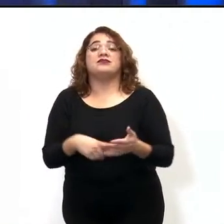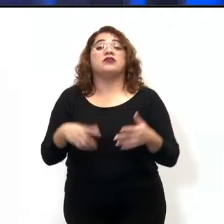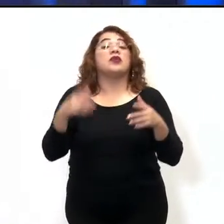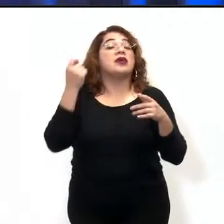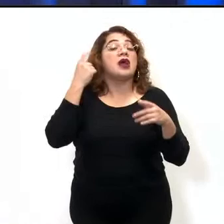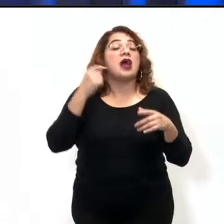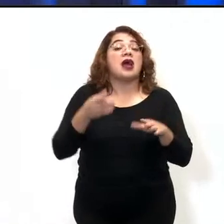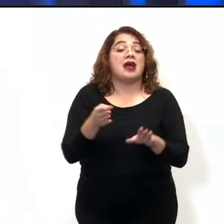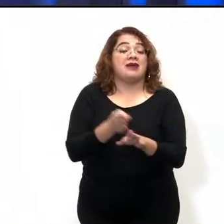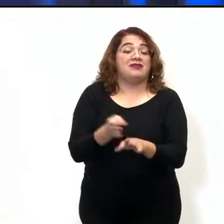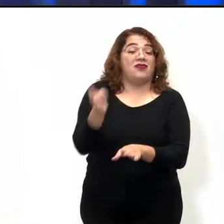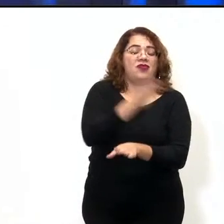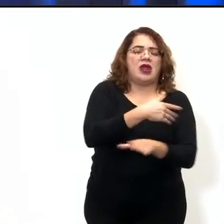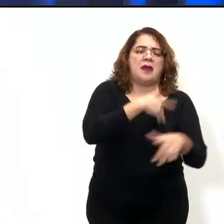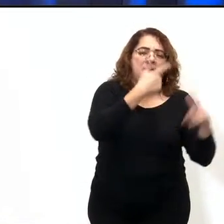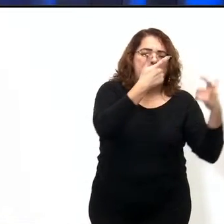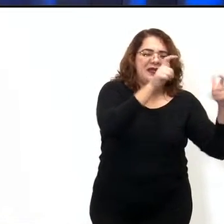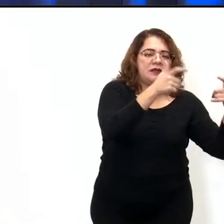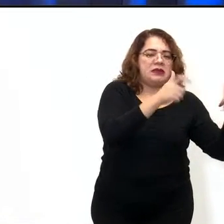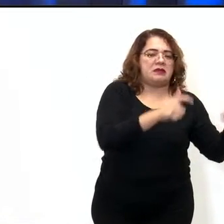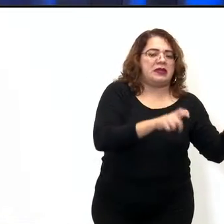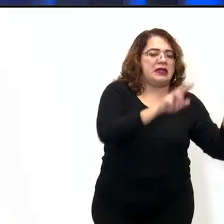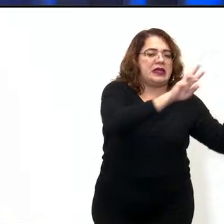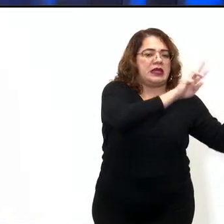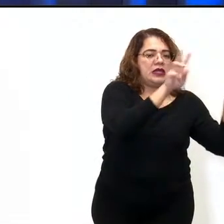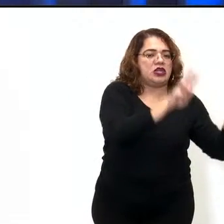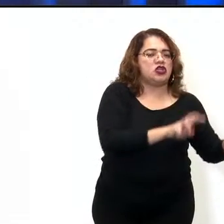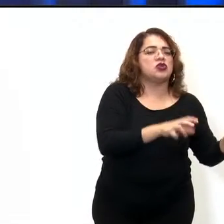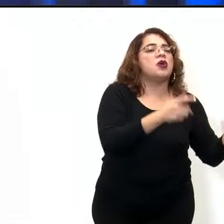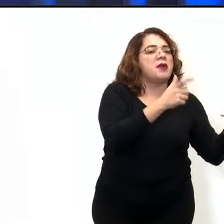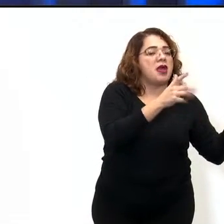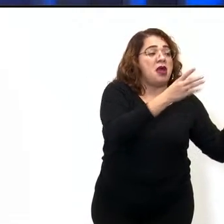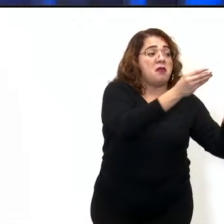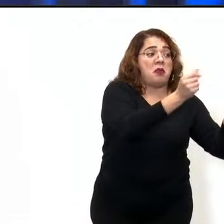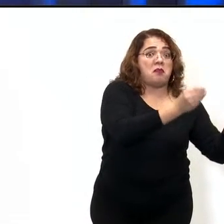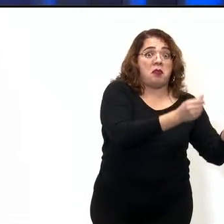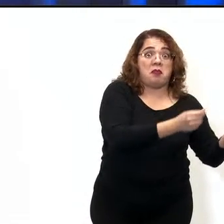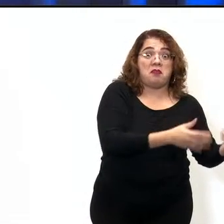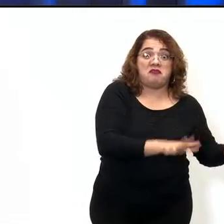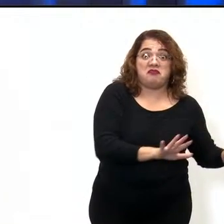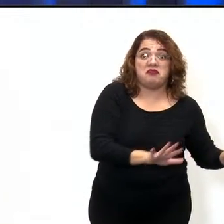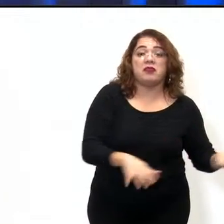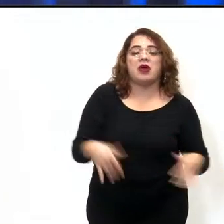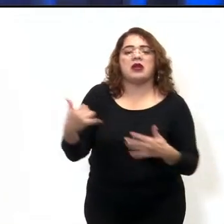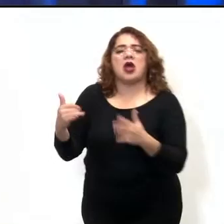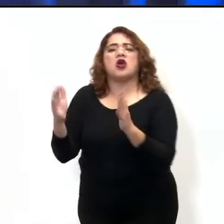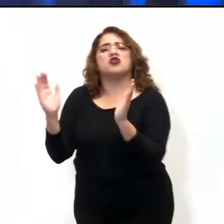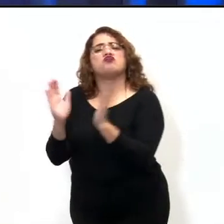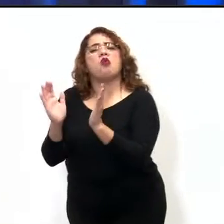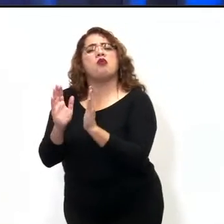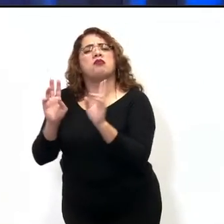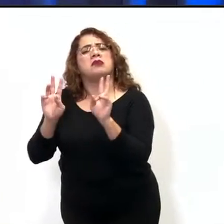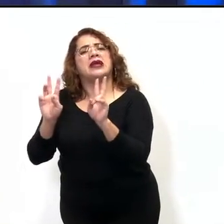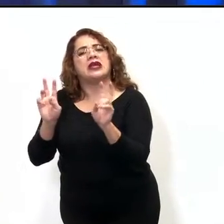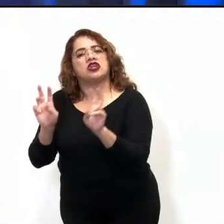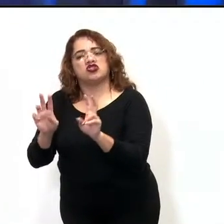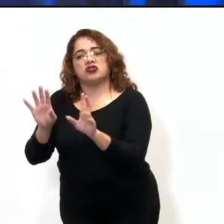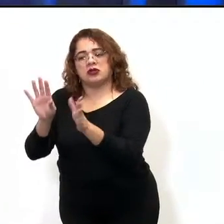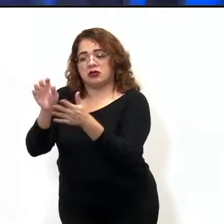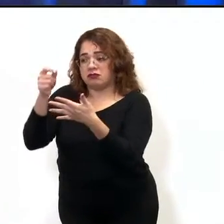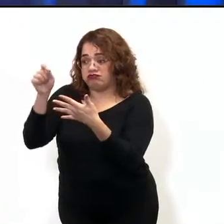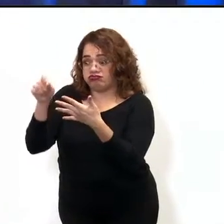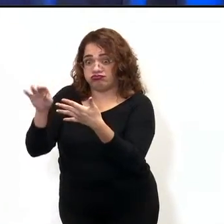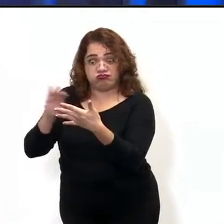have been addressed, from what I understand. So there are some minor issues on that checklist. All right. That